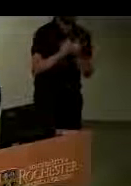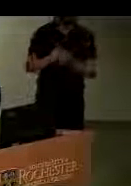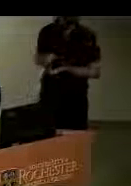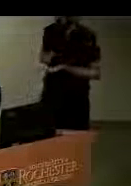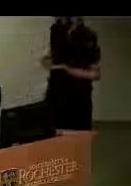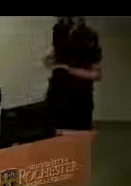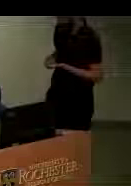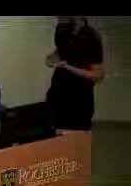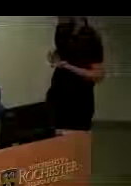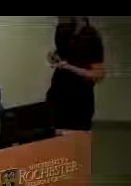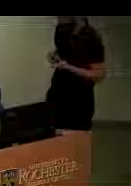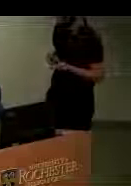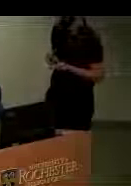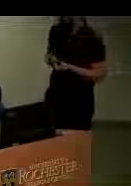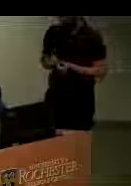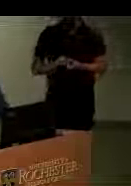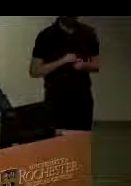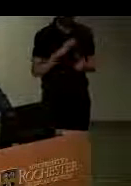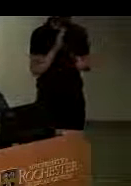of them.